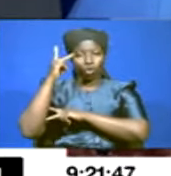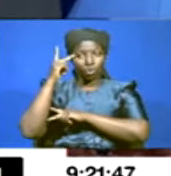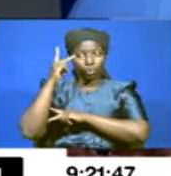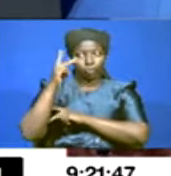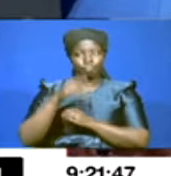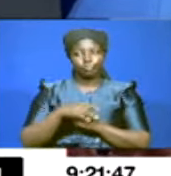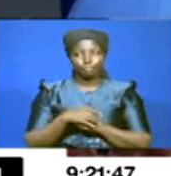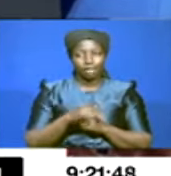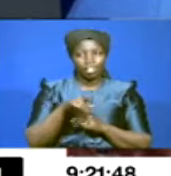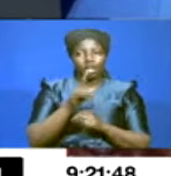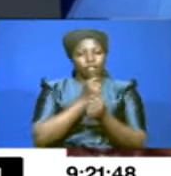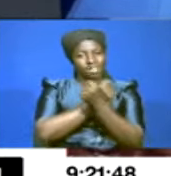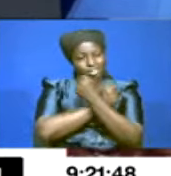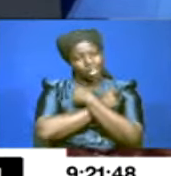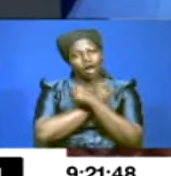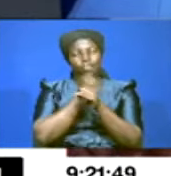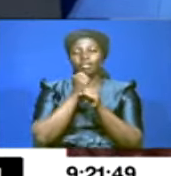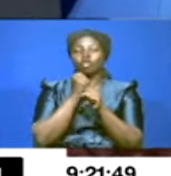She loved her job.